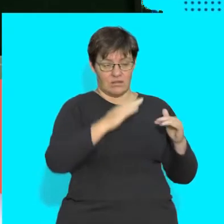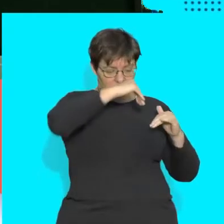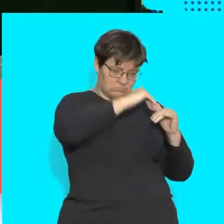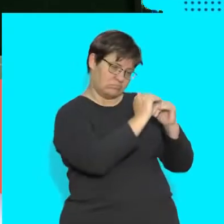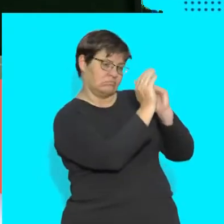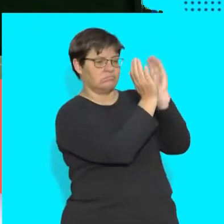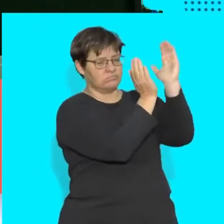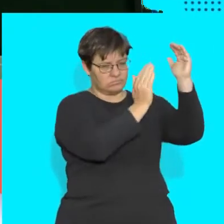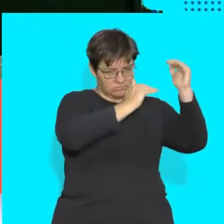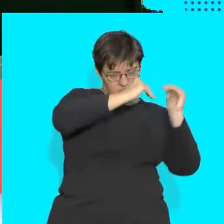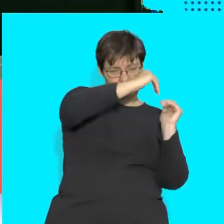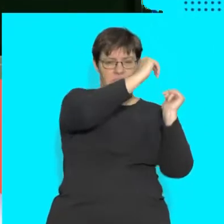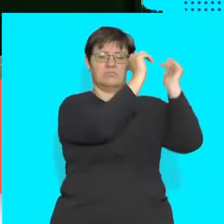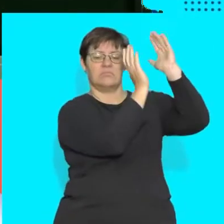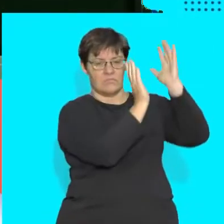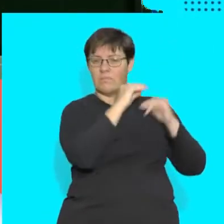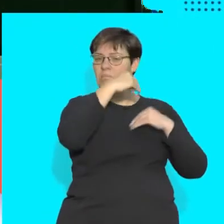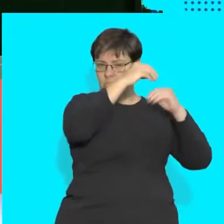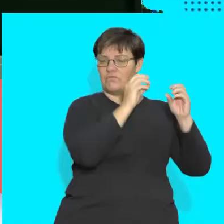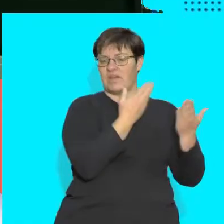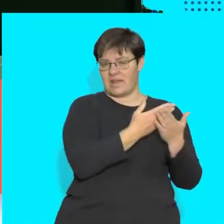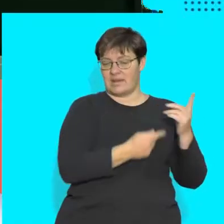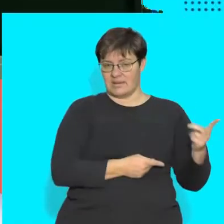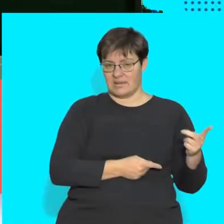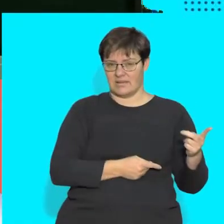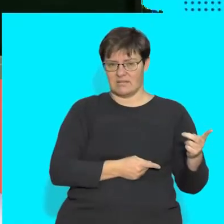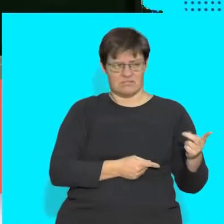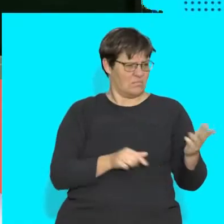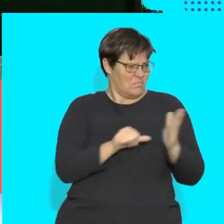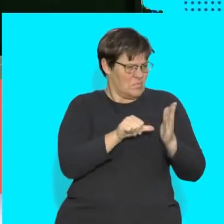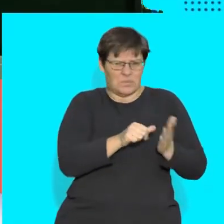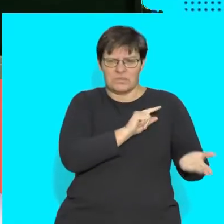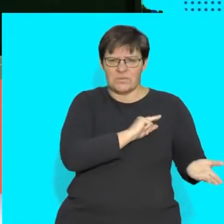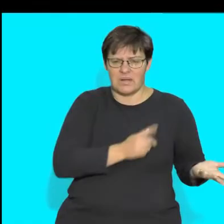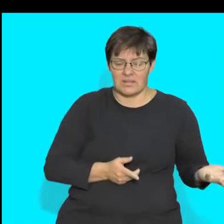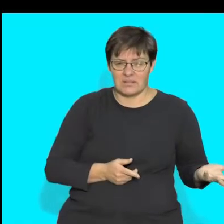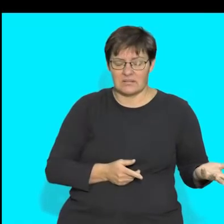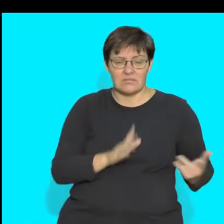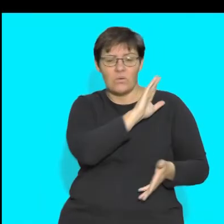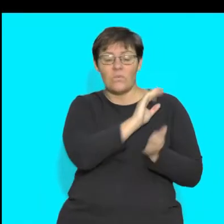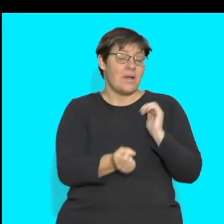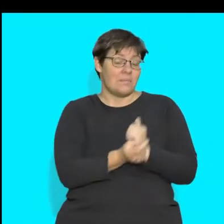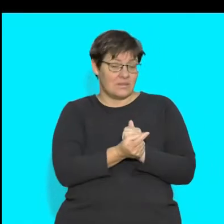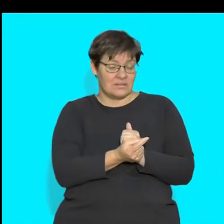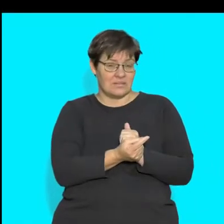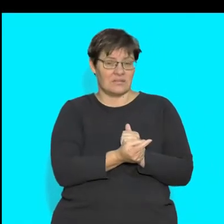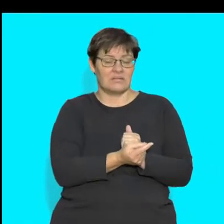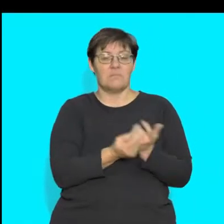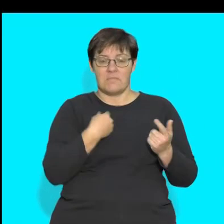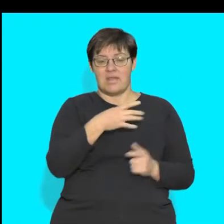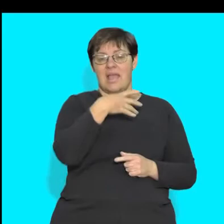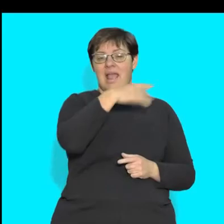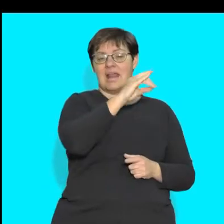membrane needs to be able to move. Why would that be important? Have a look. What happens if I'm an animal